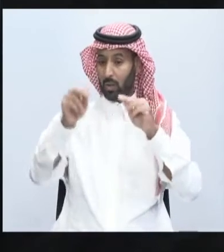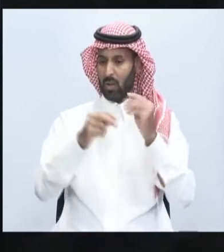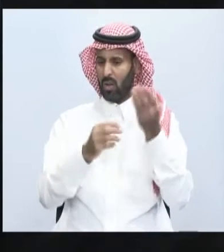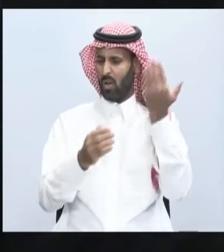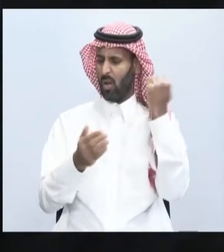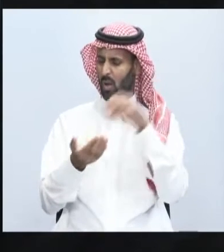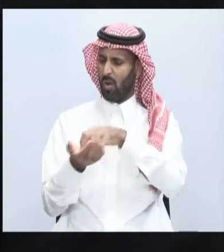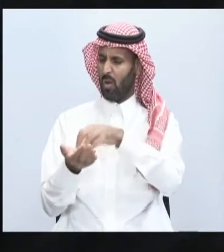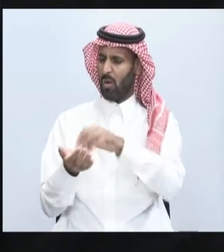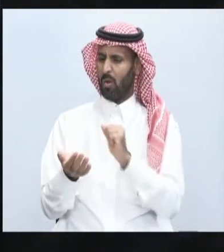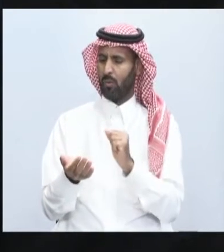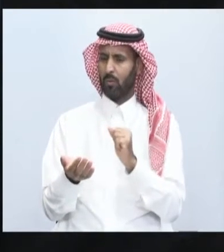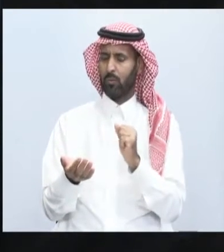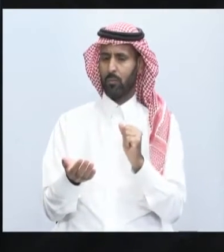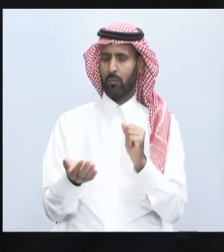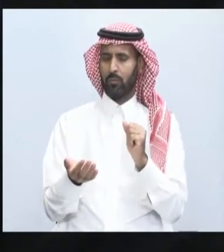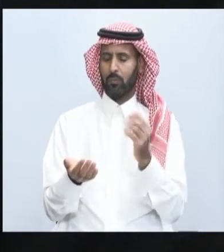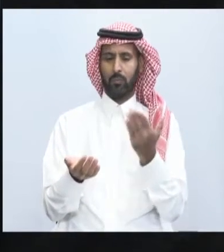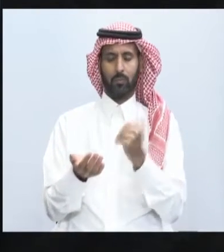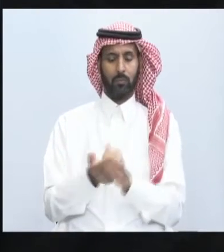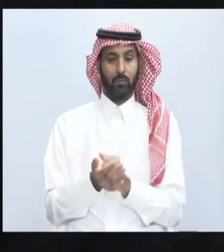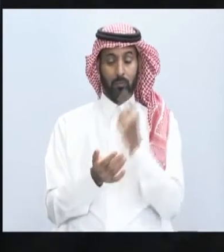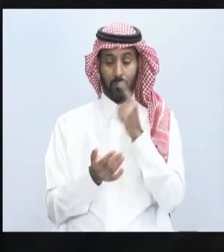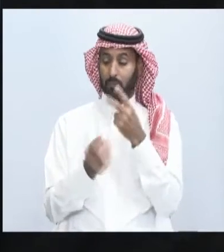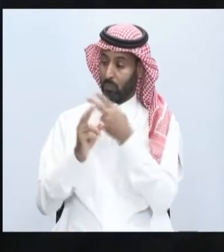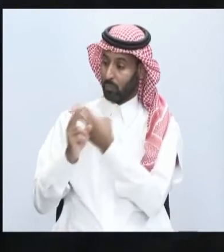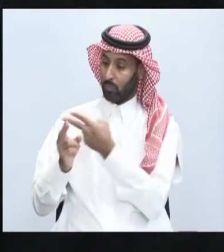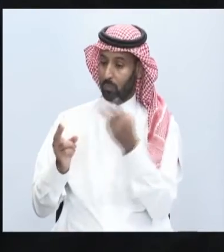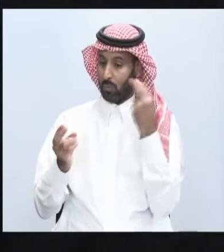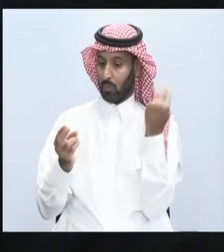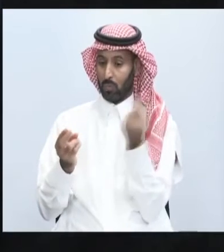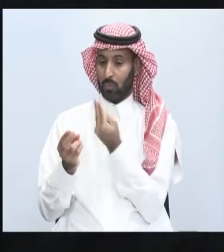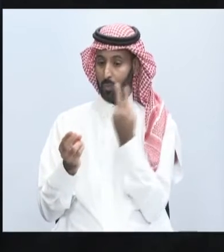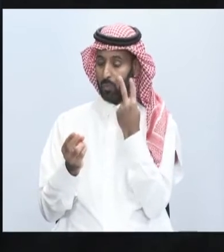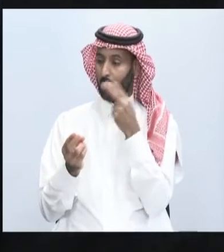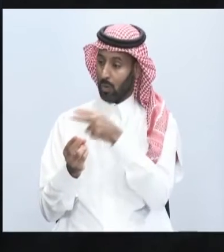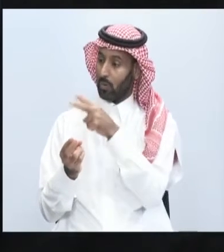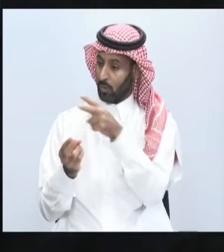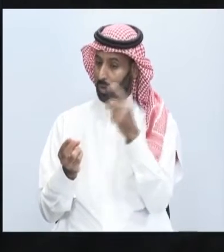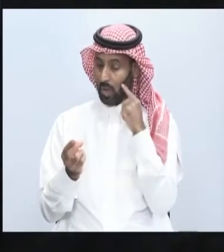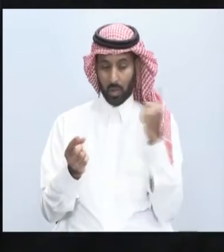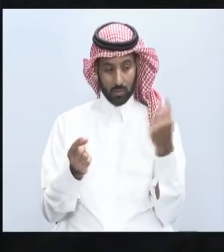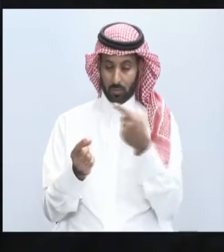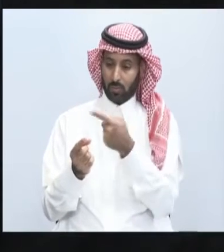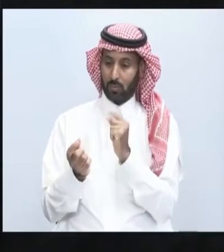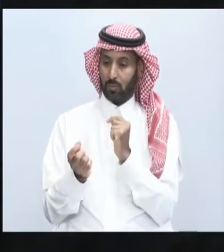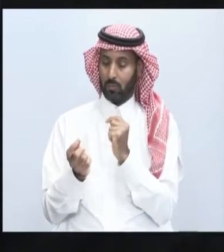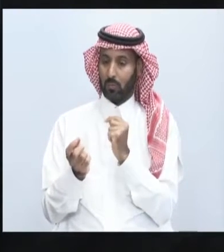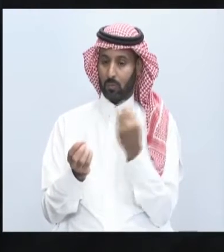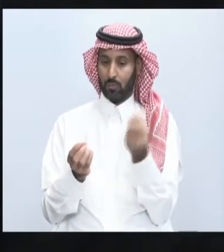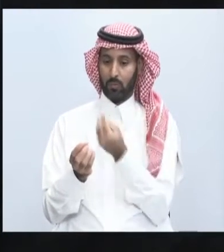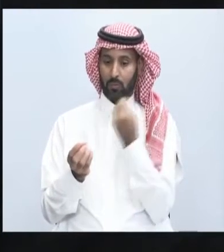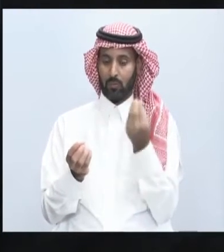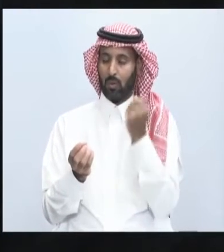behind each object. And also he can show you around the place just to have